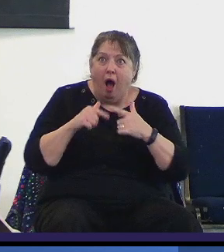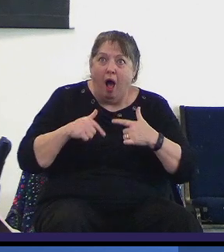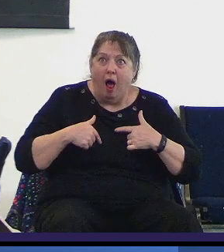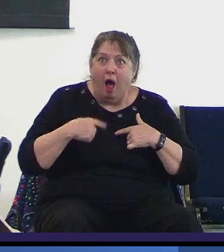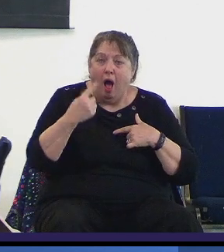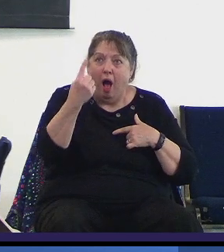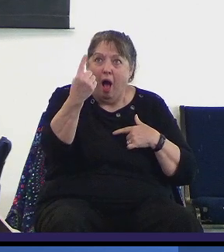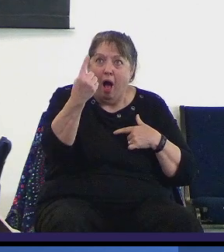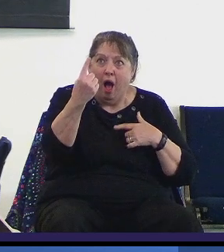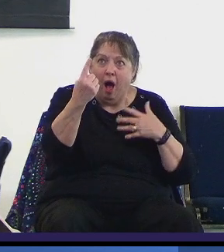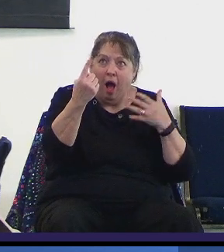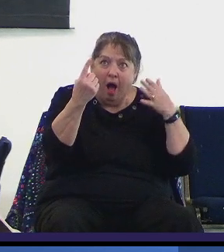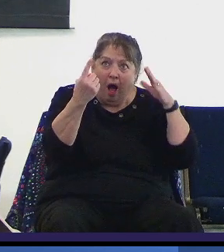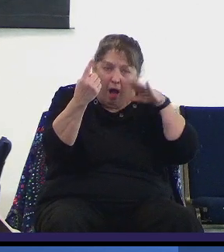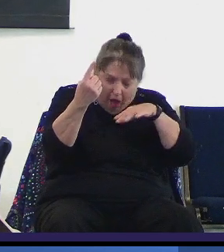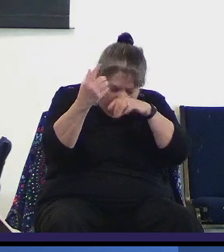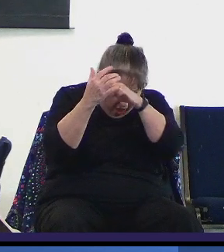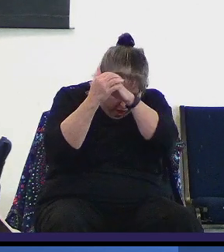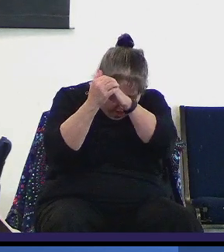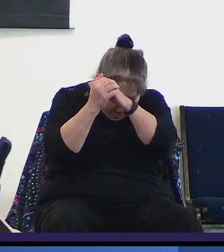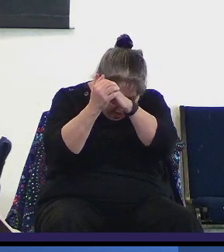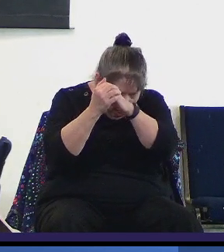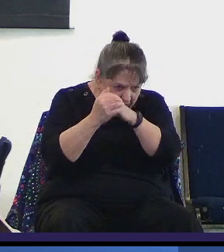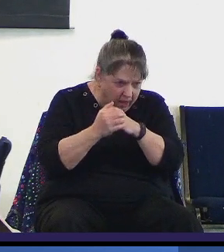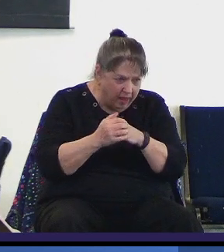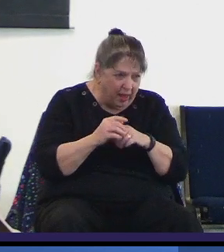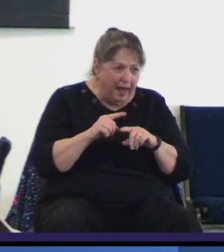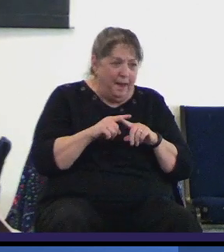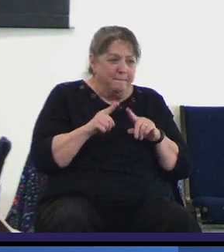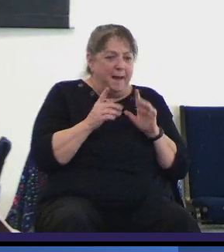But some of them doubted.